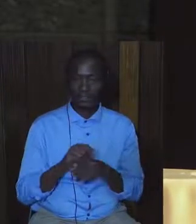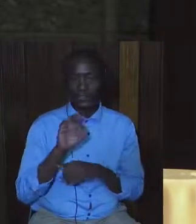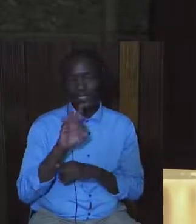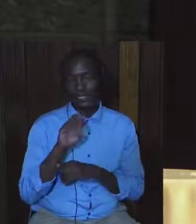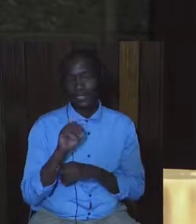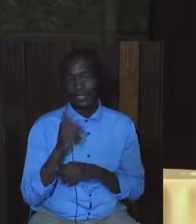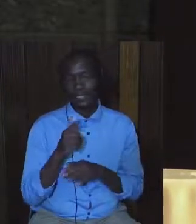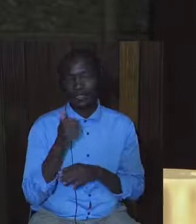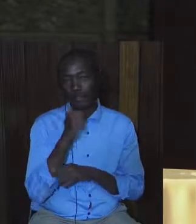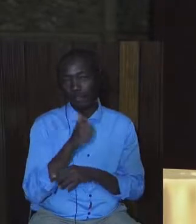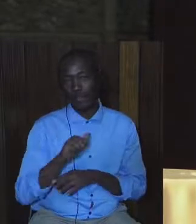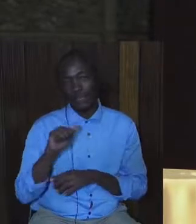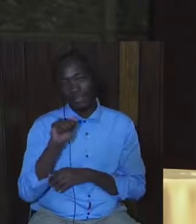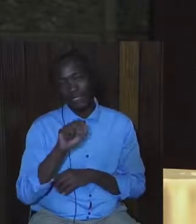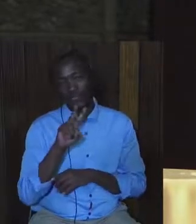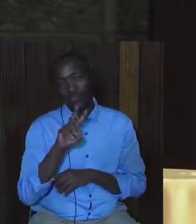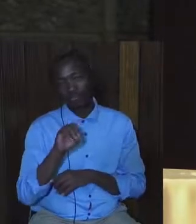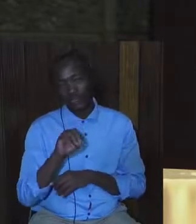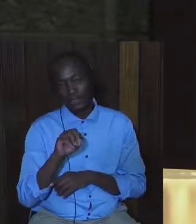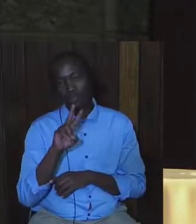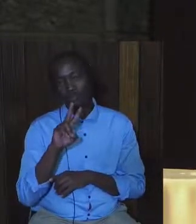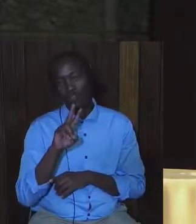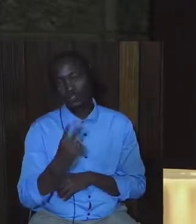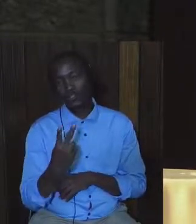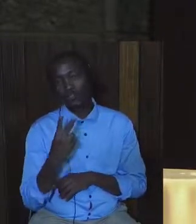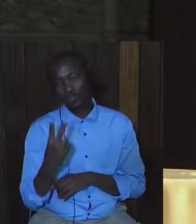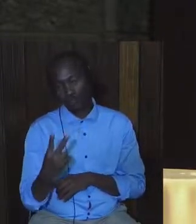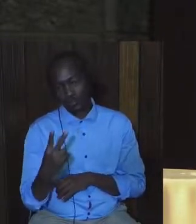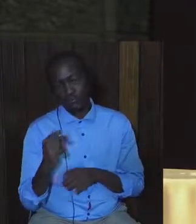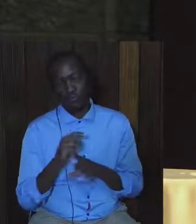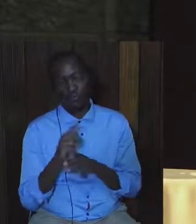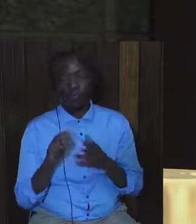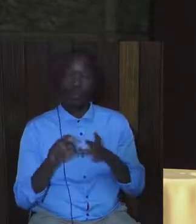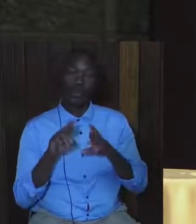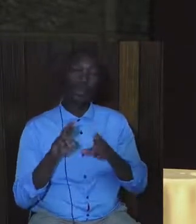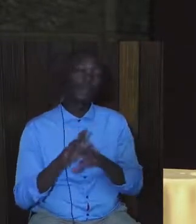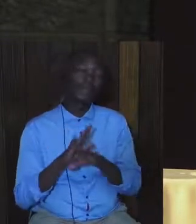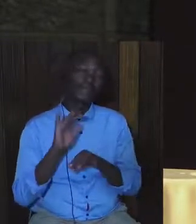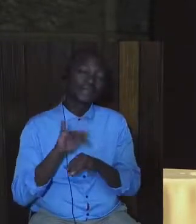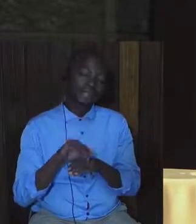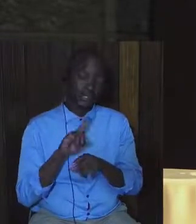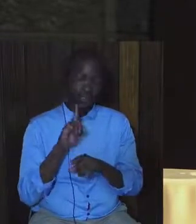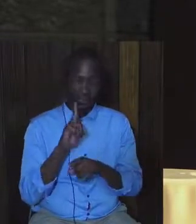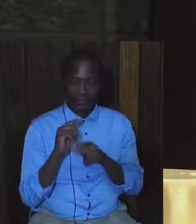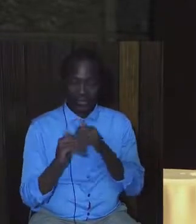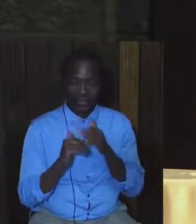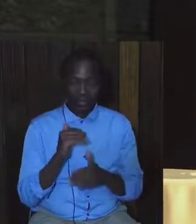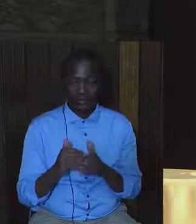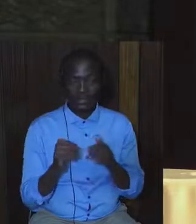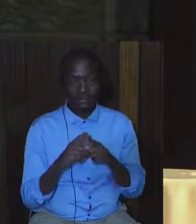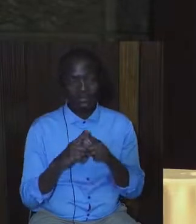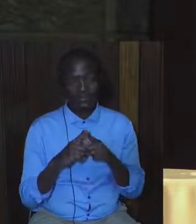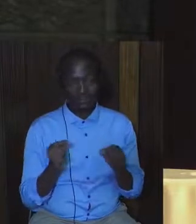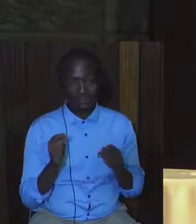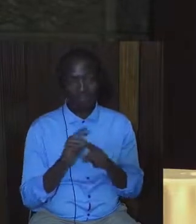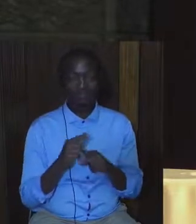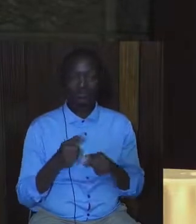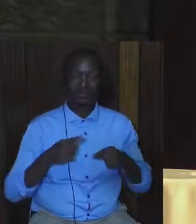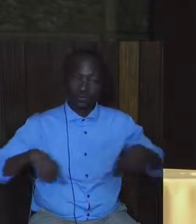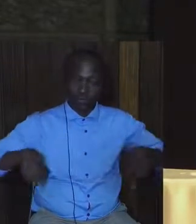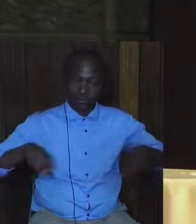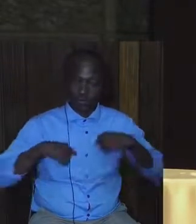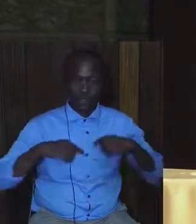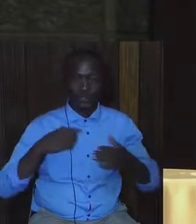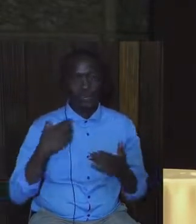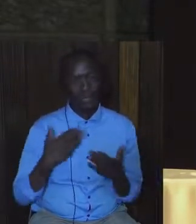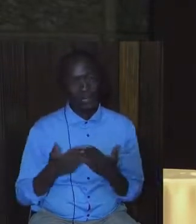April 2022, and we are hoping that once that process is concluded, we will then